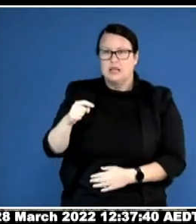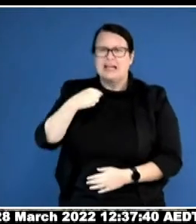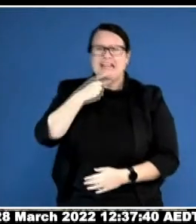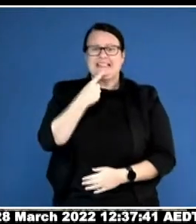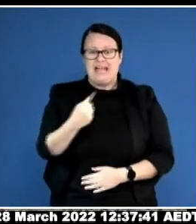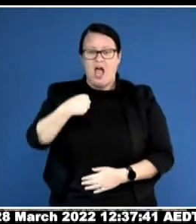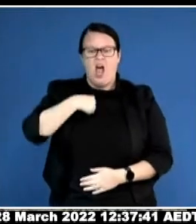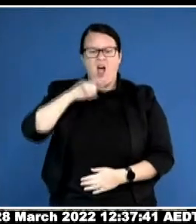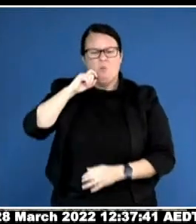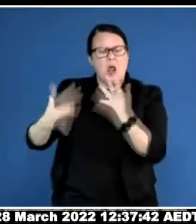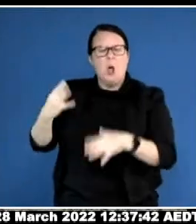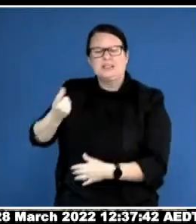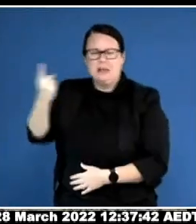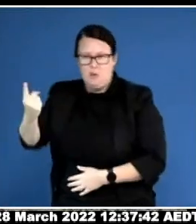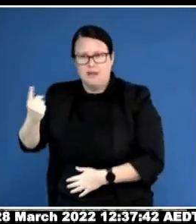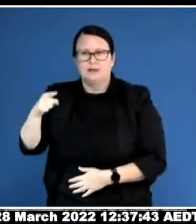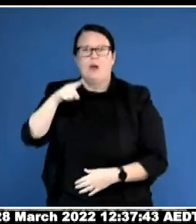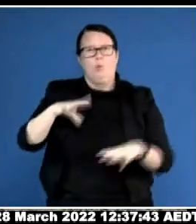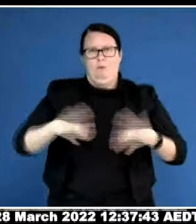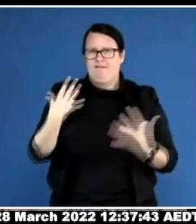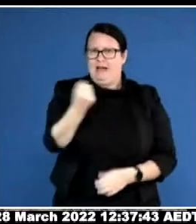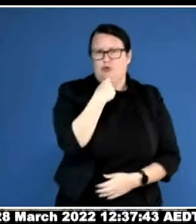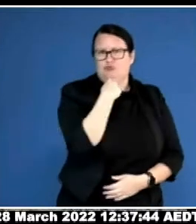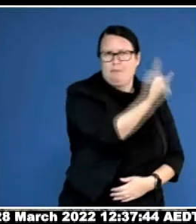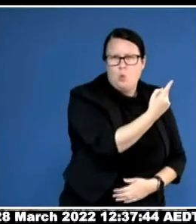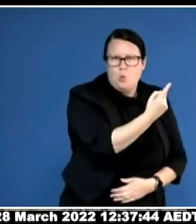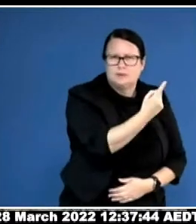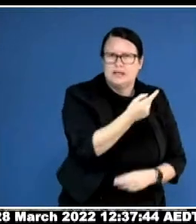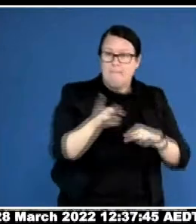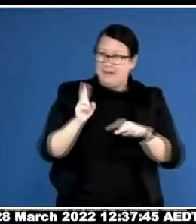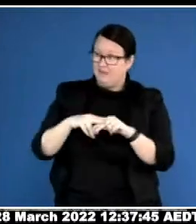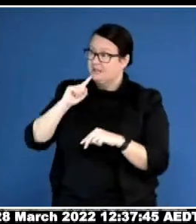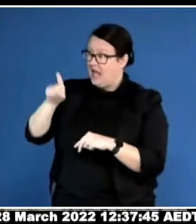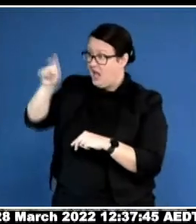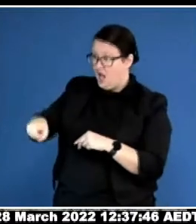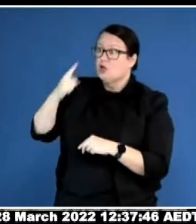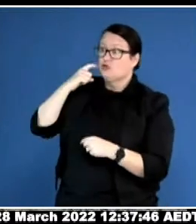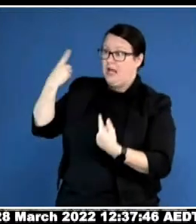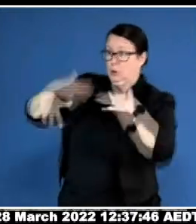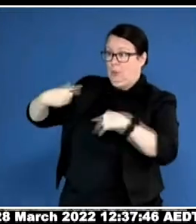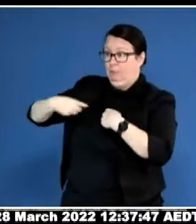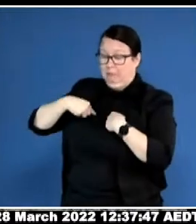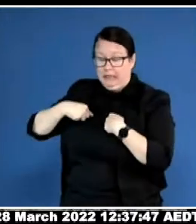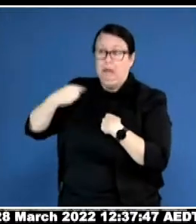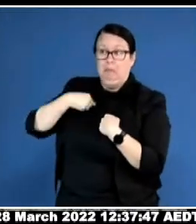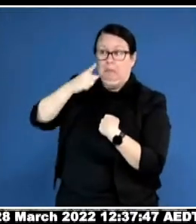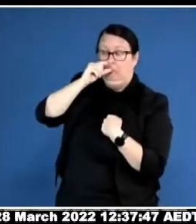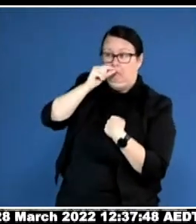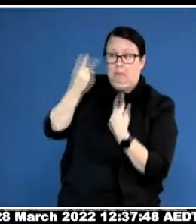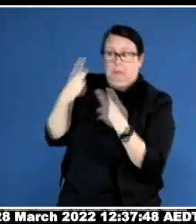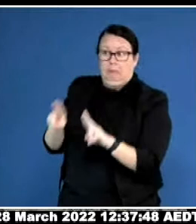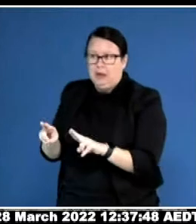that. But if I'm going in there and saying that this person is threatening to harm me, that my life is in danger, he was in no